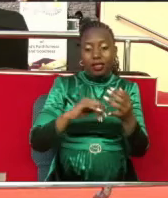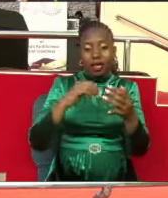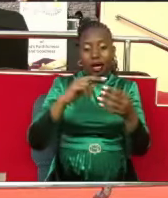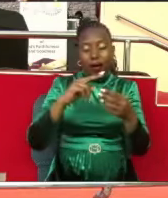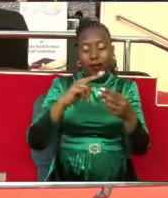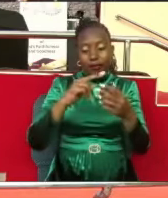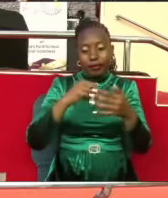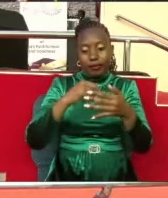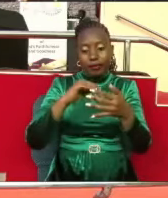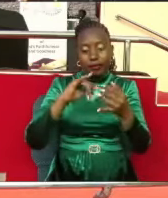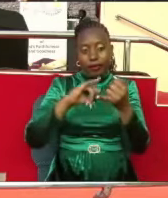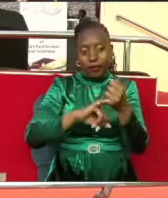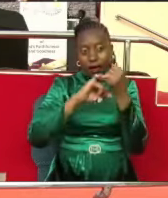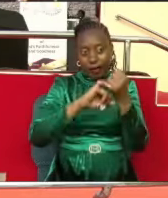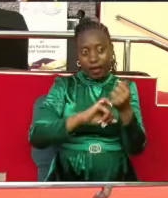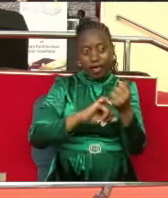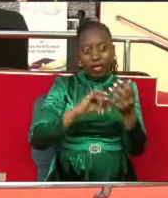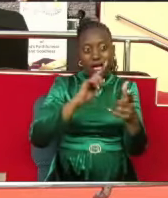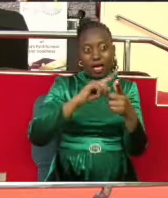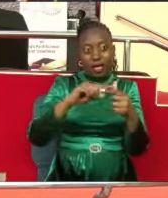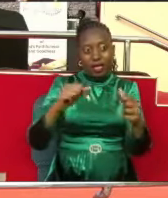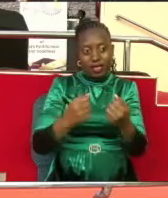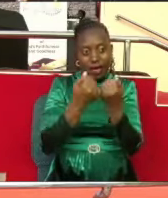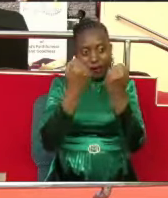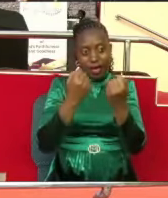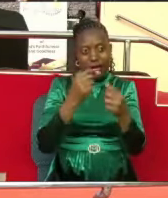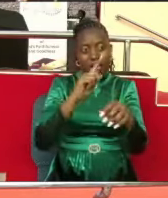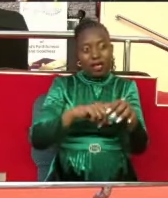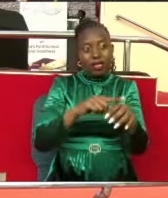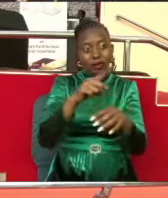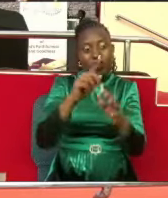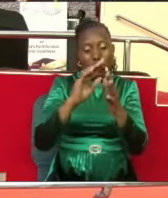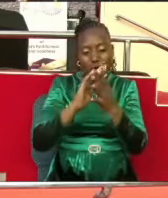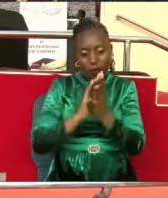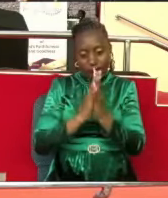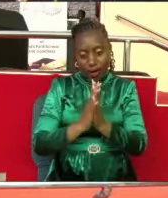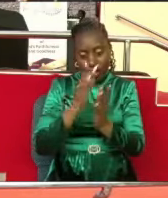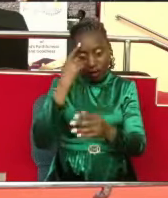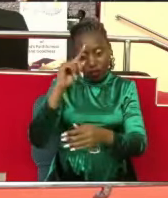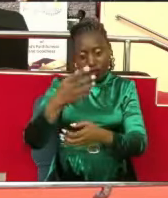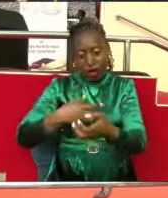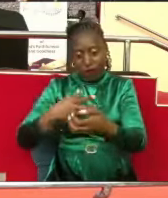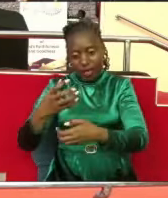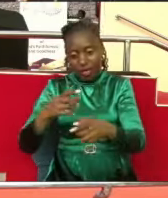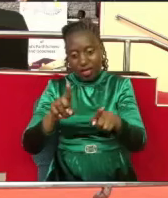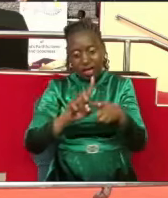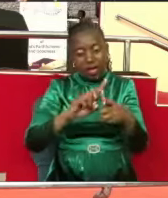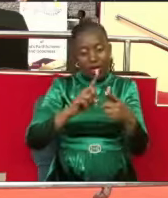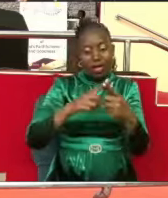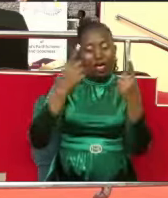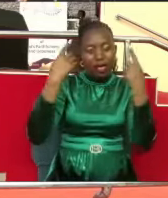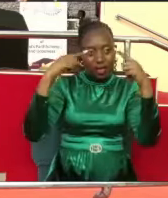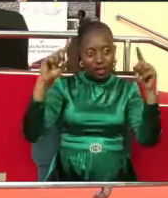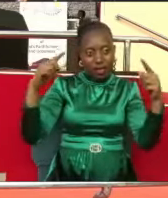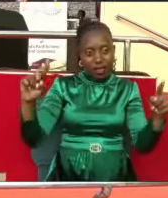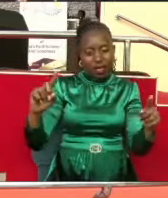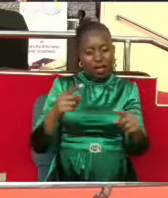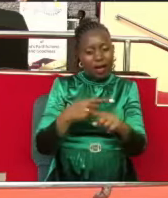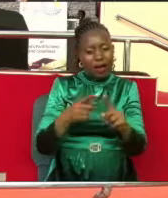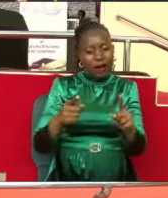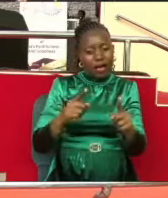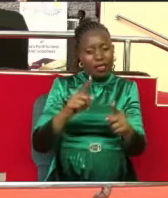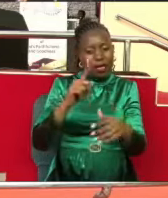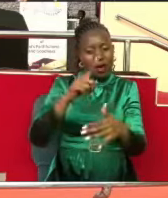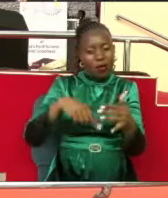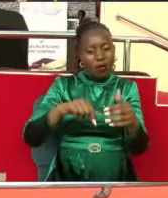akakuja. When you prayed for your business and it is soaring high. Ulipoombea biashara yako na inanawiri vizuri. But what of that moment when things